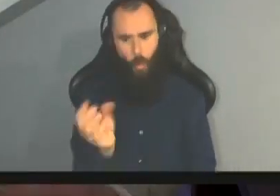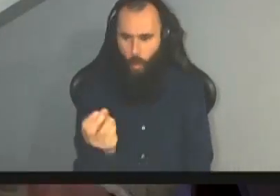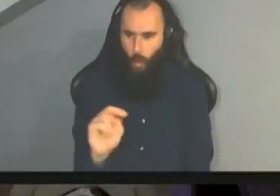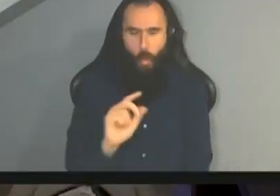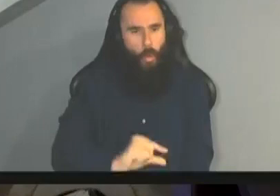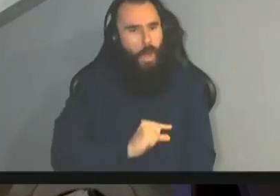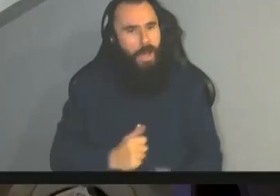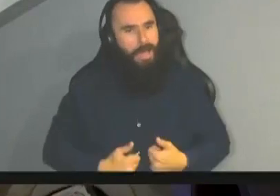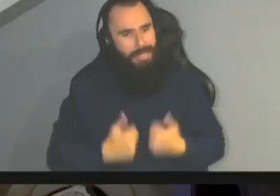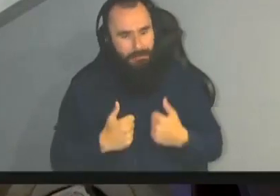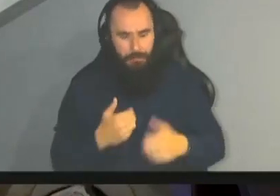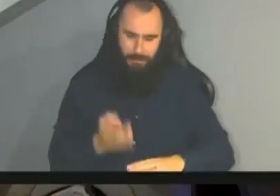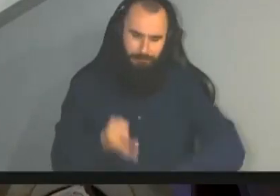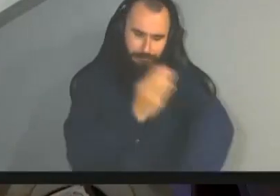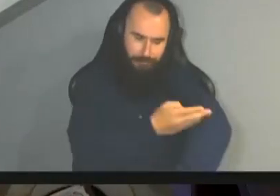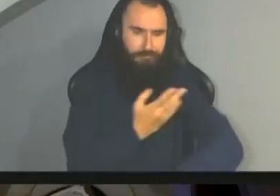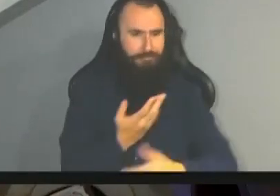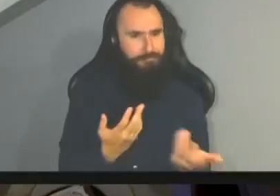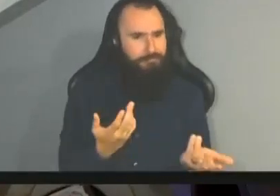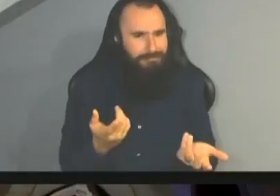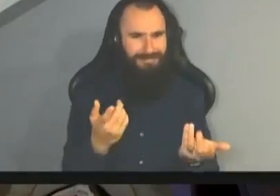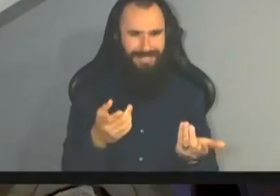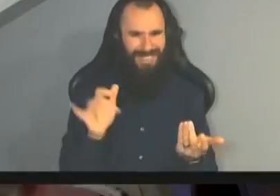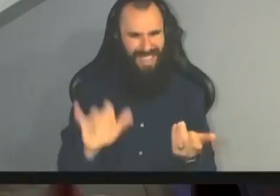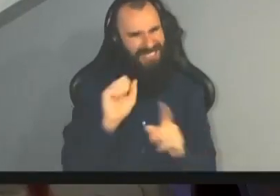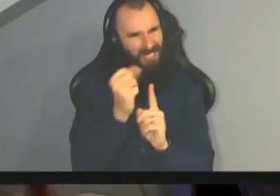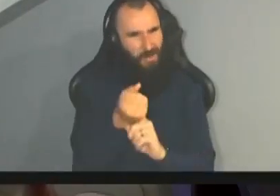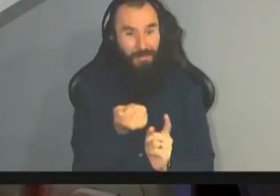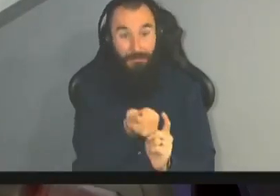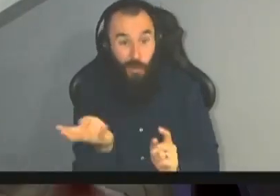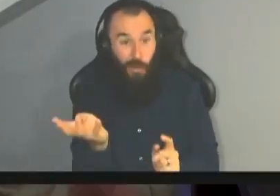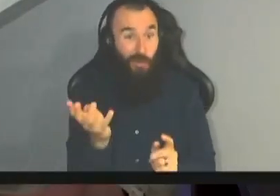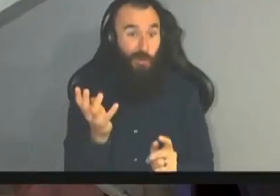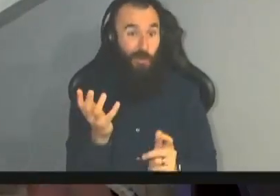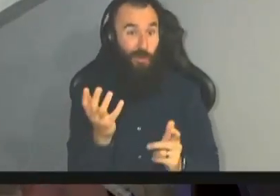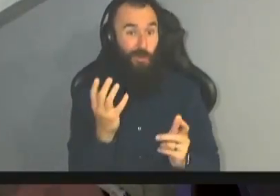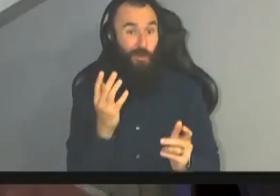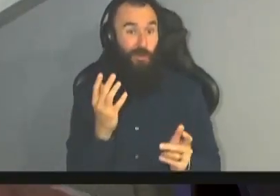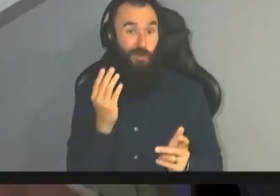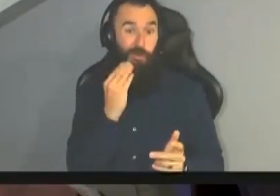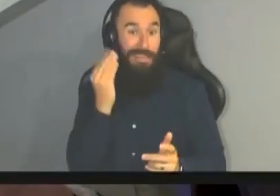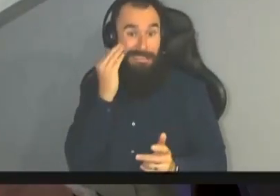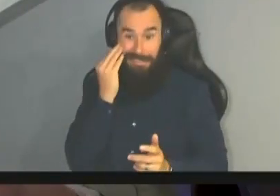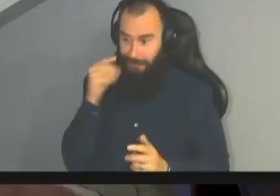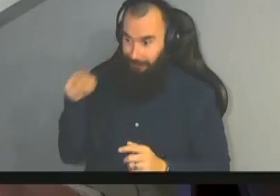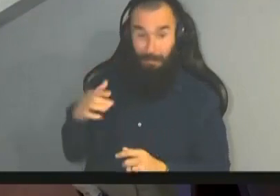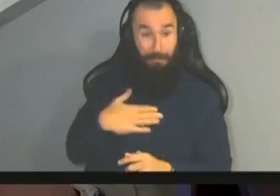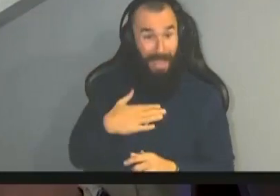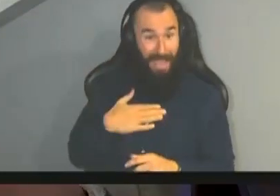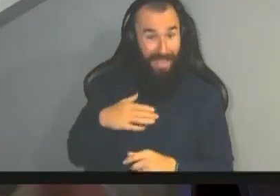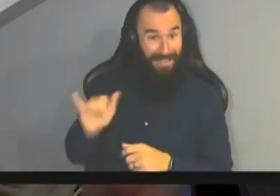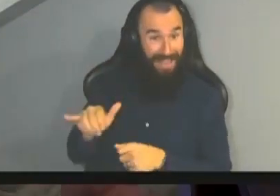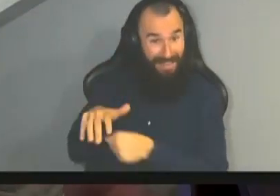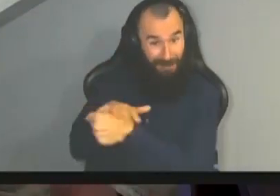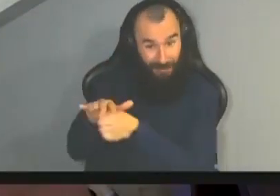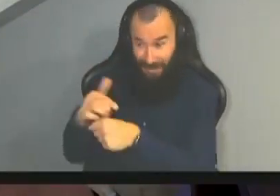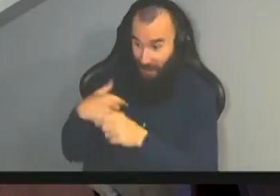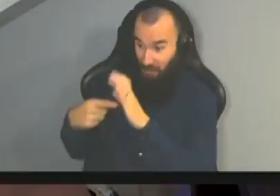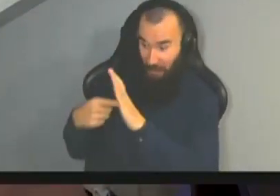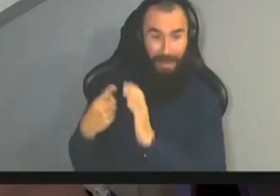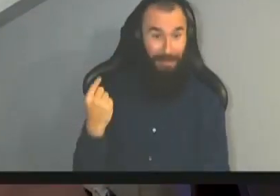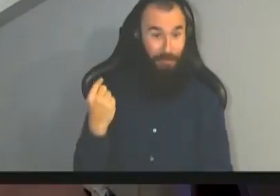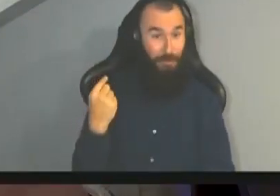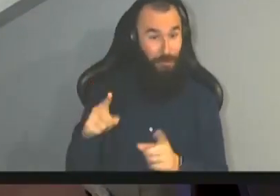they're in a situation like a couple of residents in the district I represent experienced last summer during an extreme heat